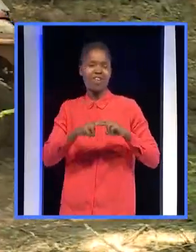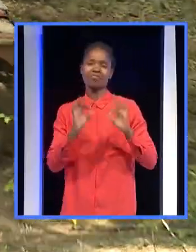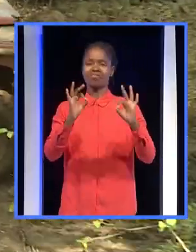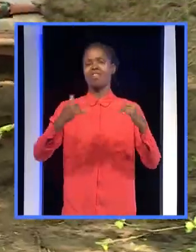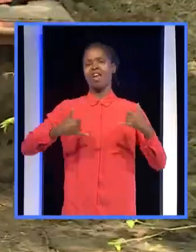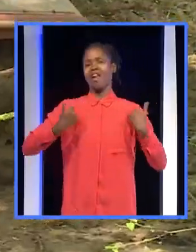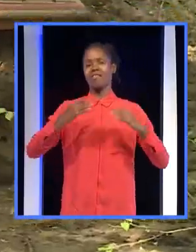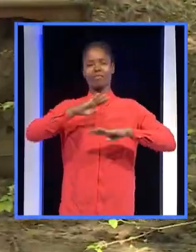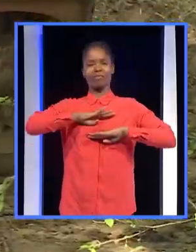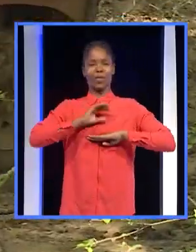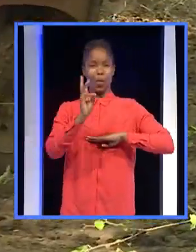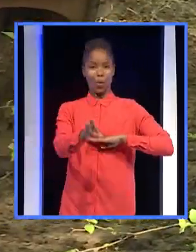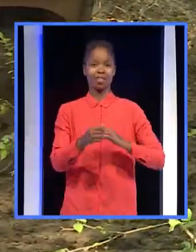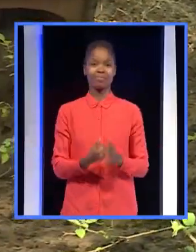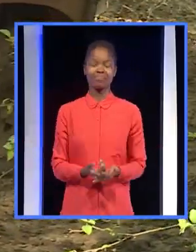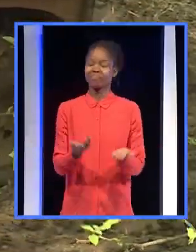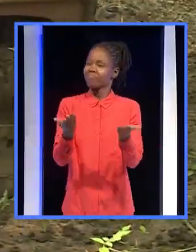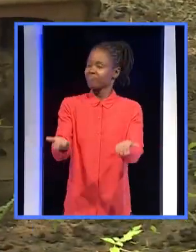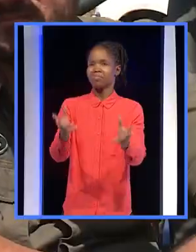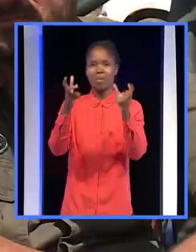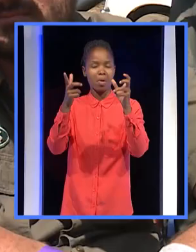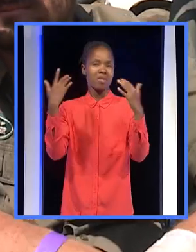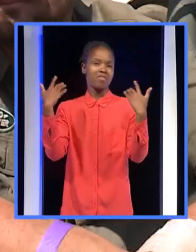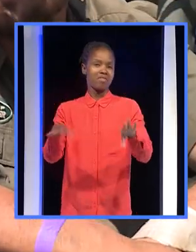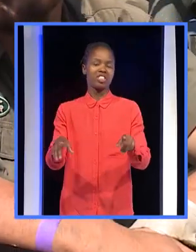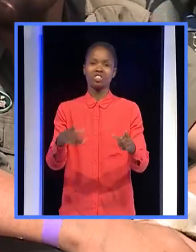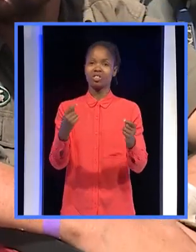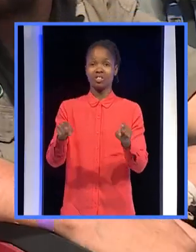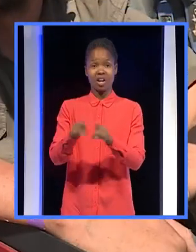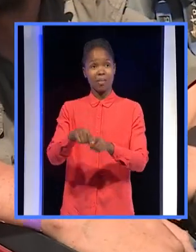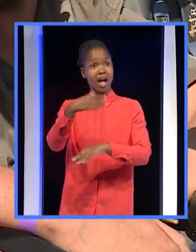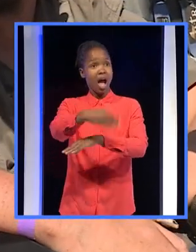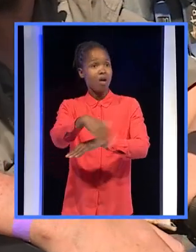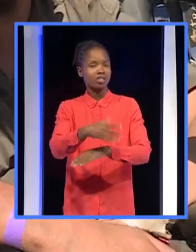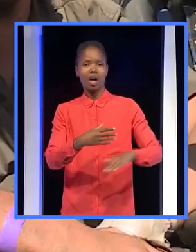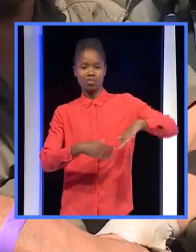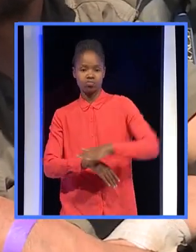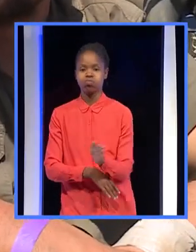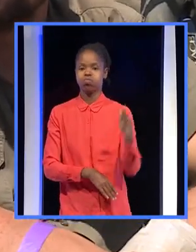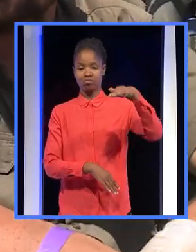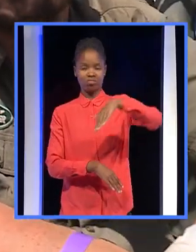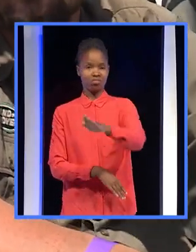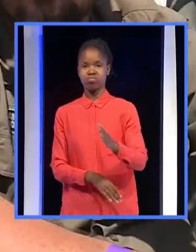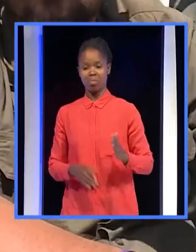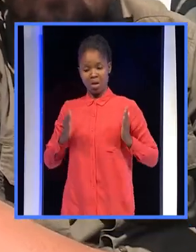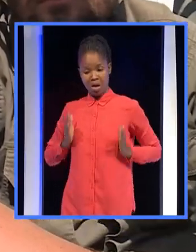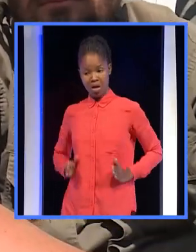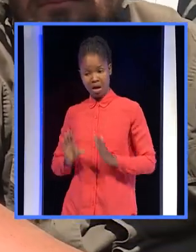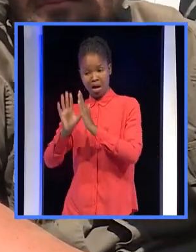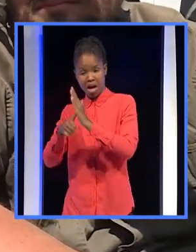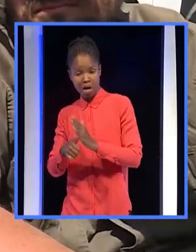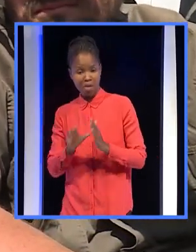life. So you've heard him as well. He's already said that coming out here, there is no disability. It is purely down